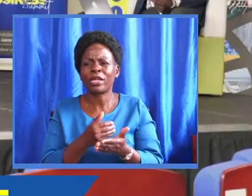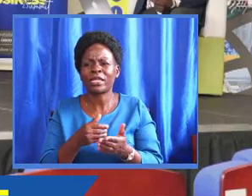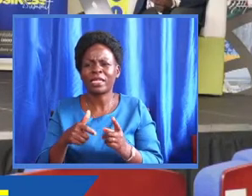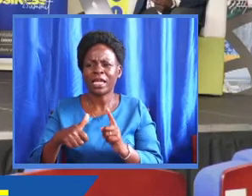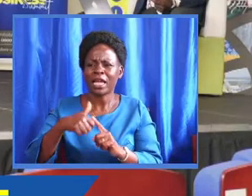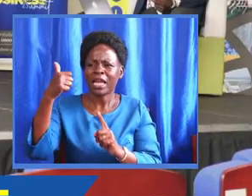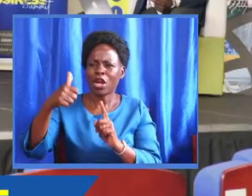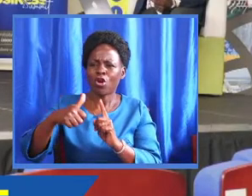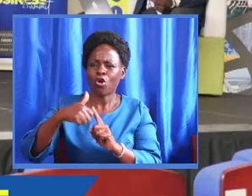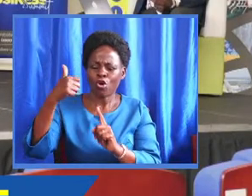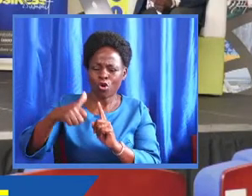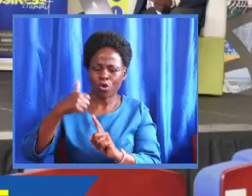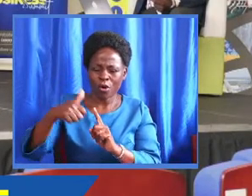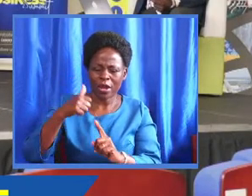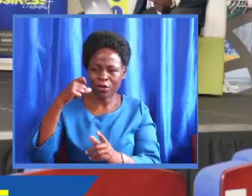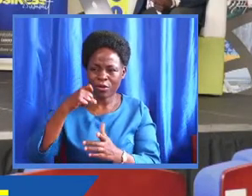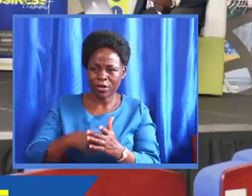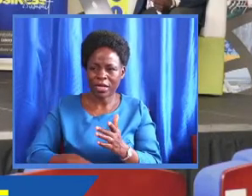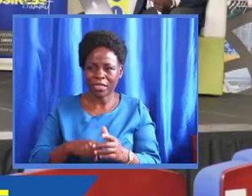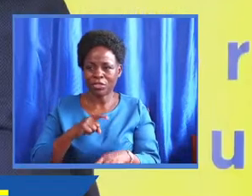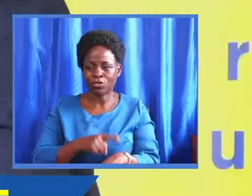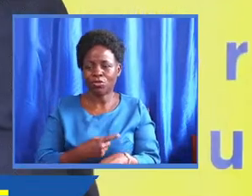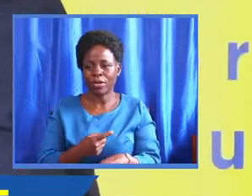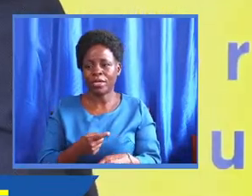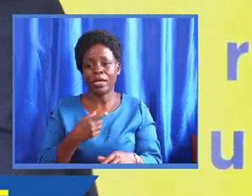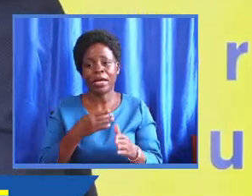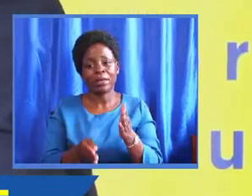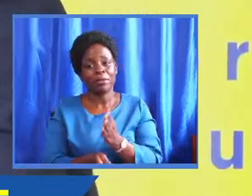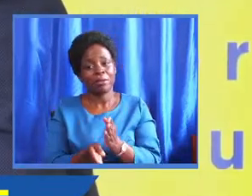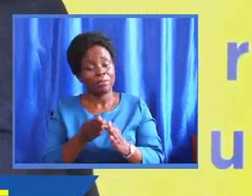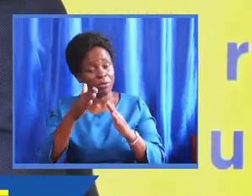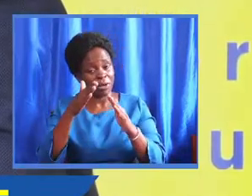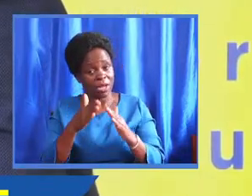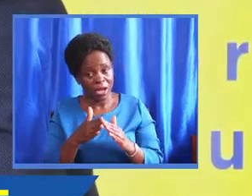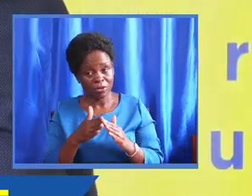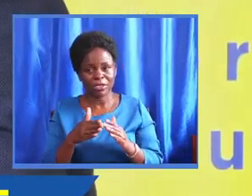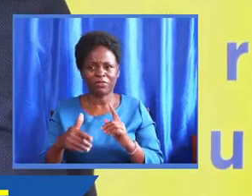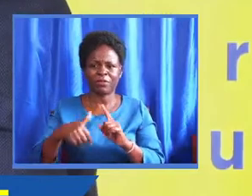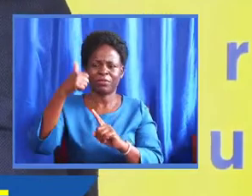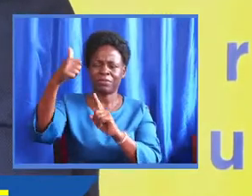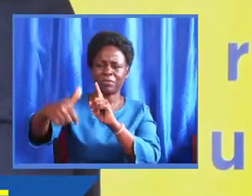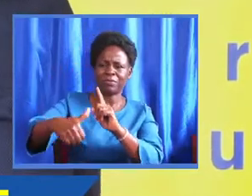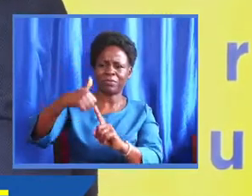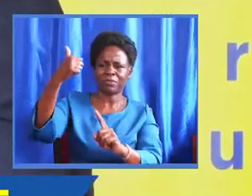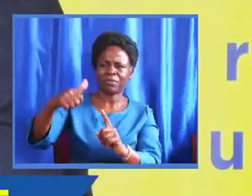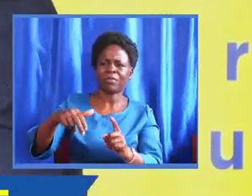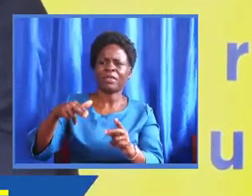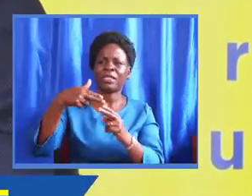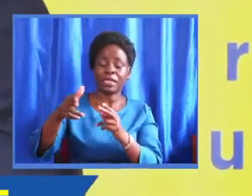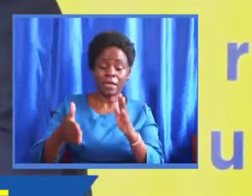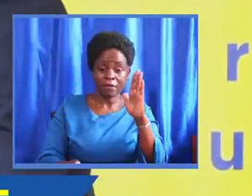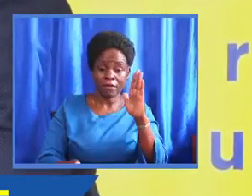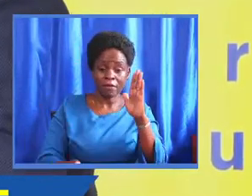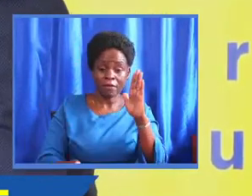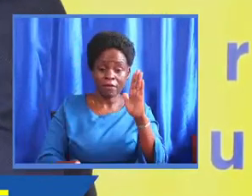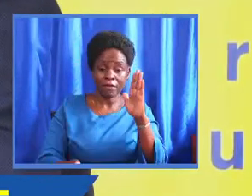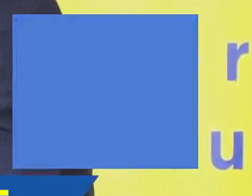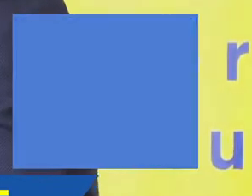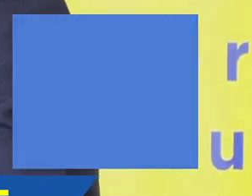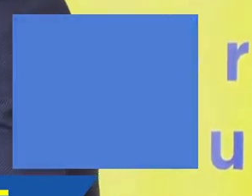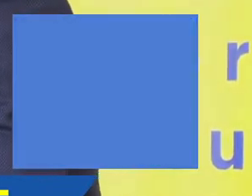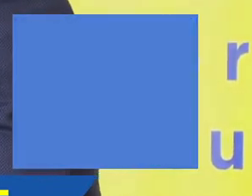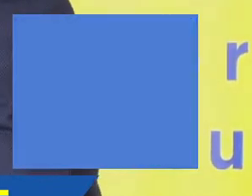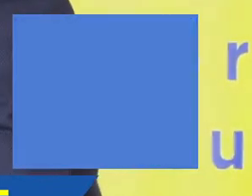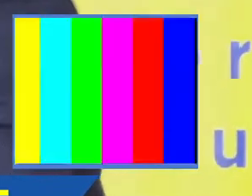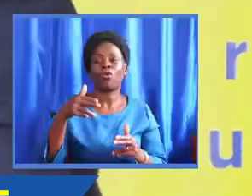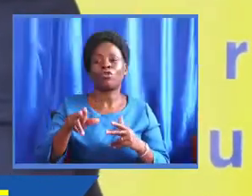rental income tax? I build a house, a residential space for renting out. Do you start immediately when tenants get in?